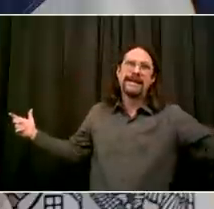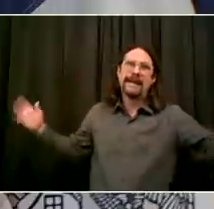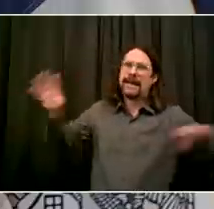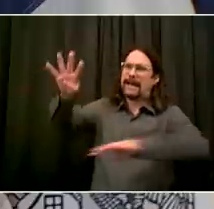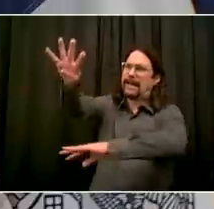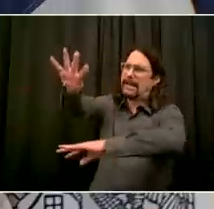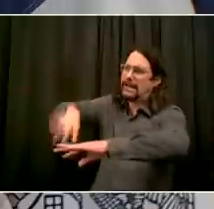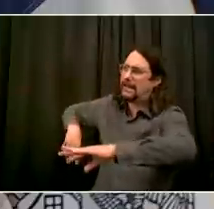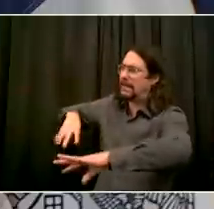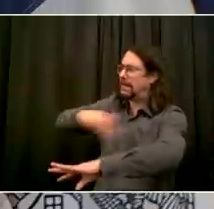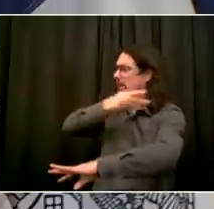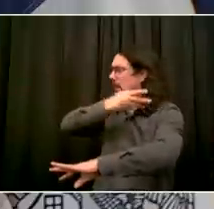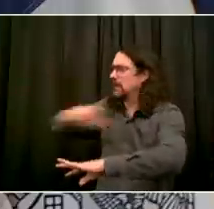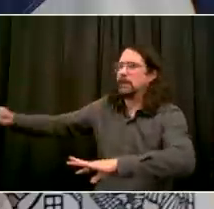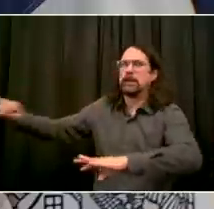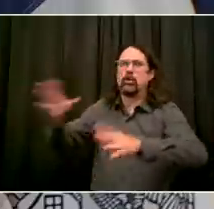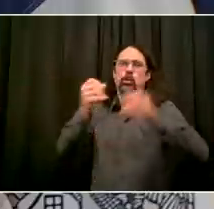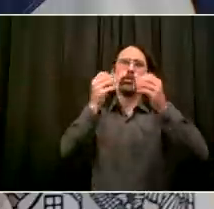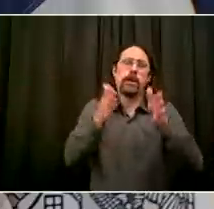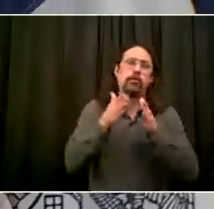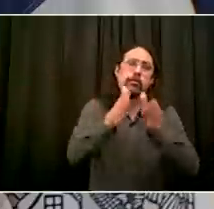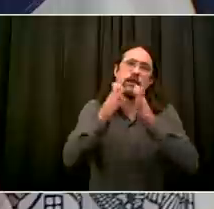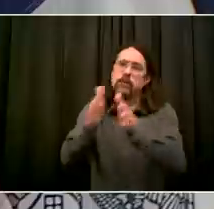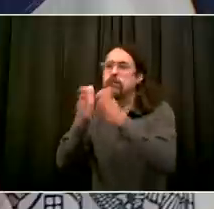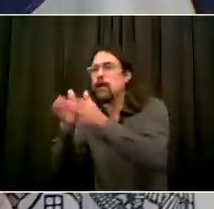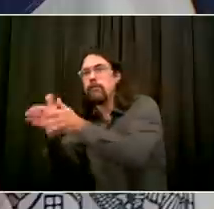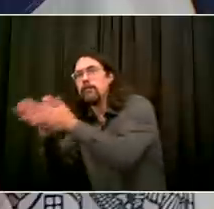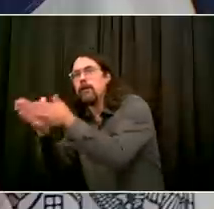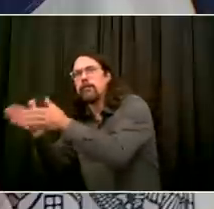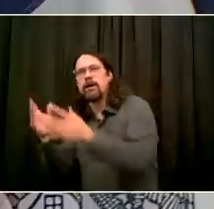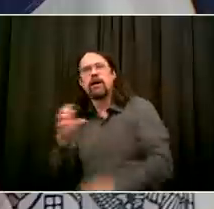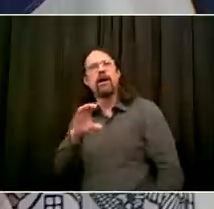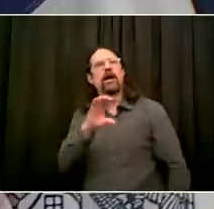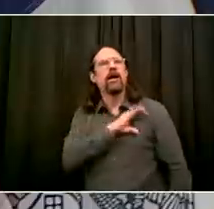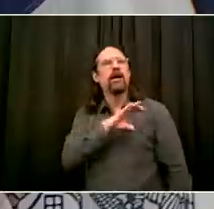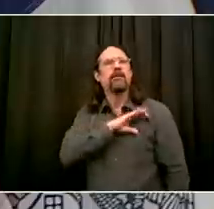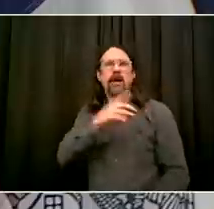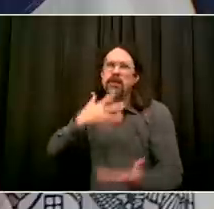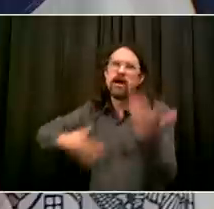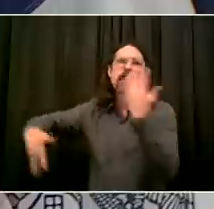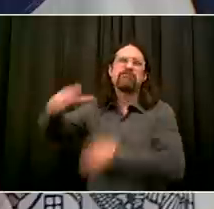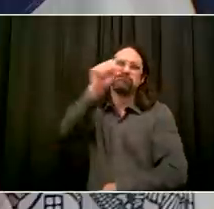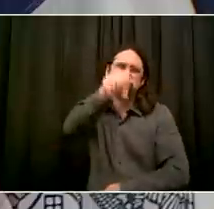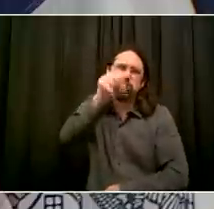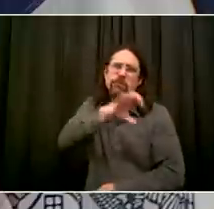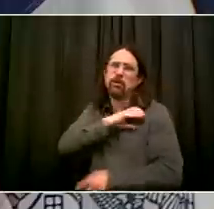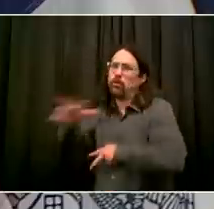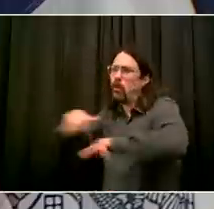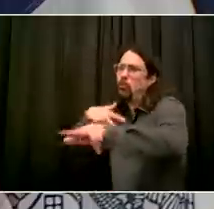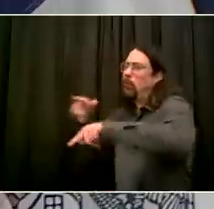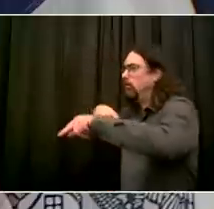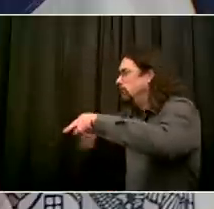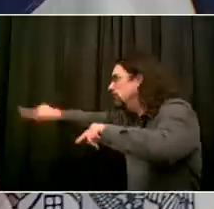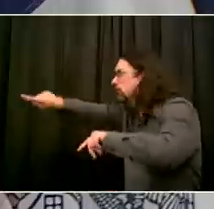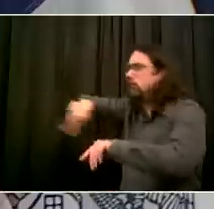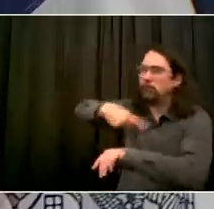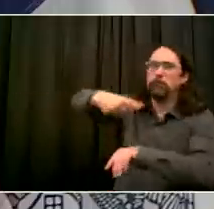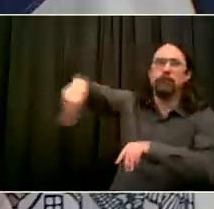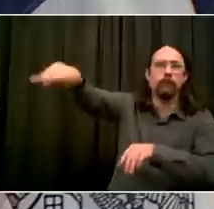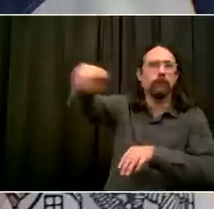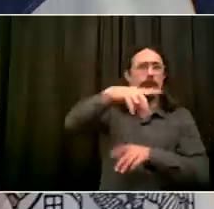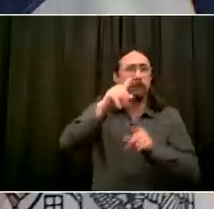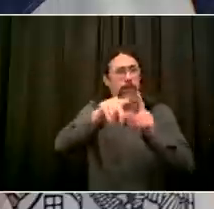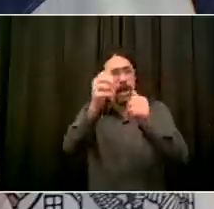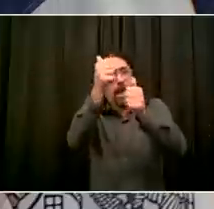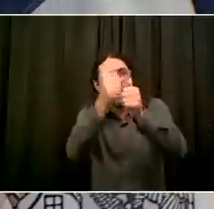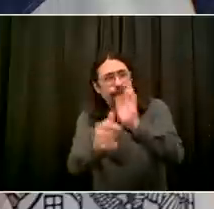worked, and things turned around quickly. Again, Sunset Park, Soundview, Southeast Queens, We put out the free masks, we did the education,